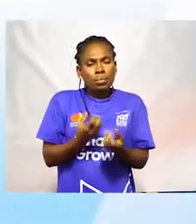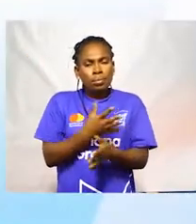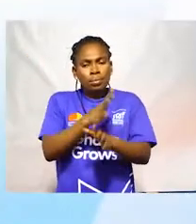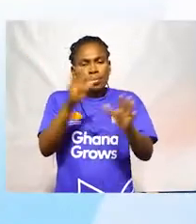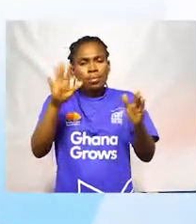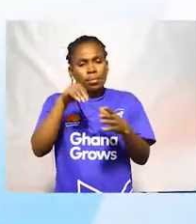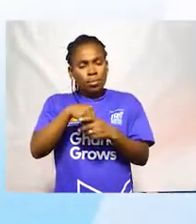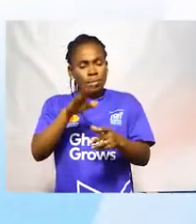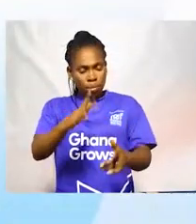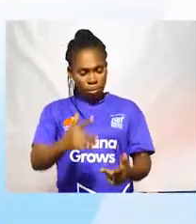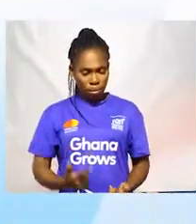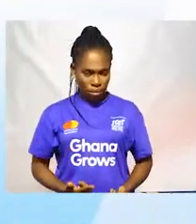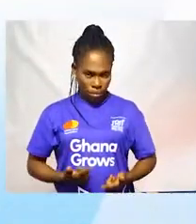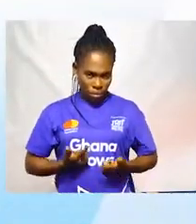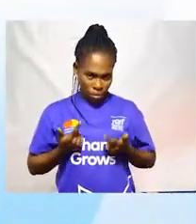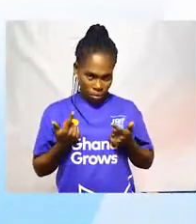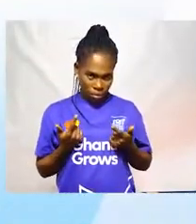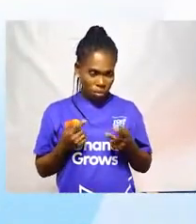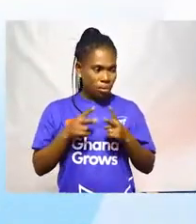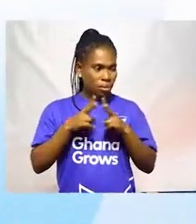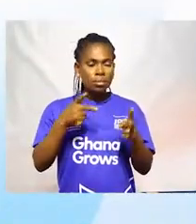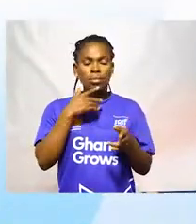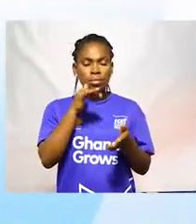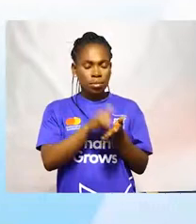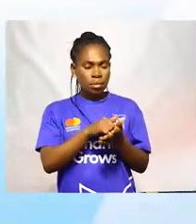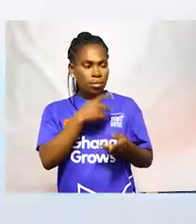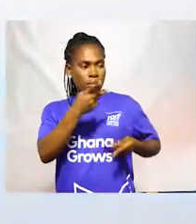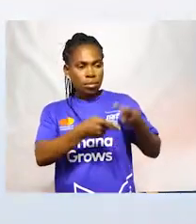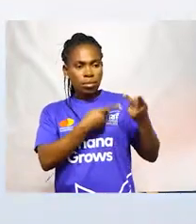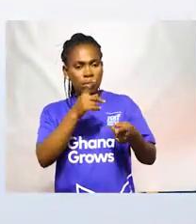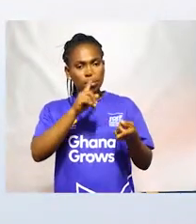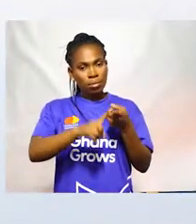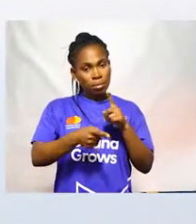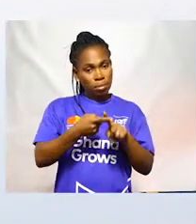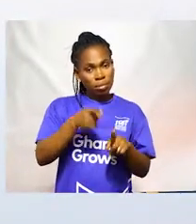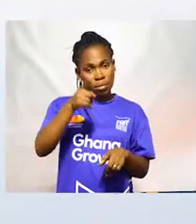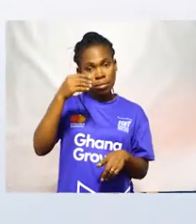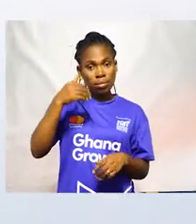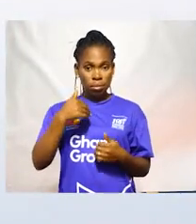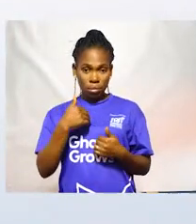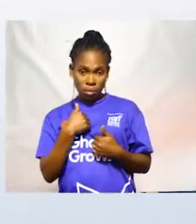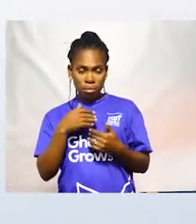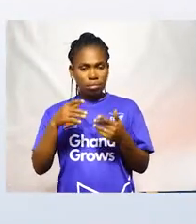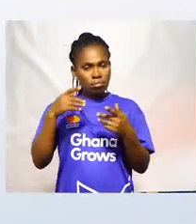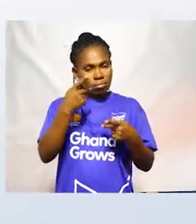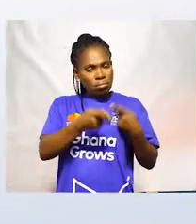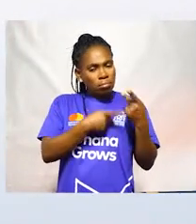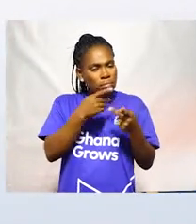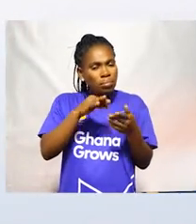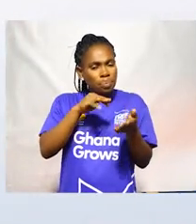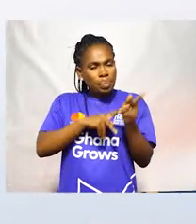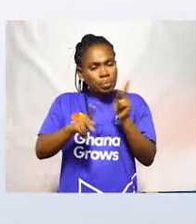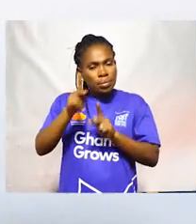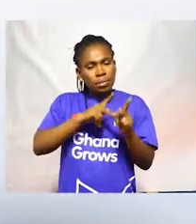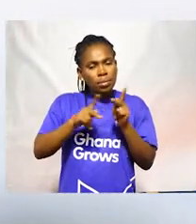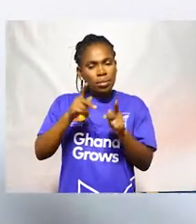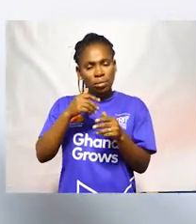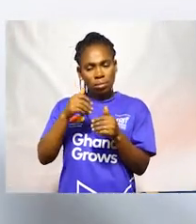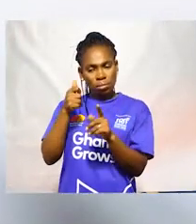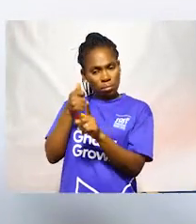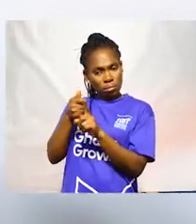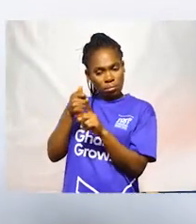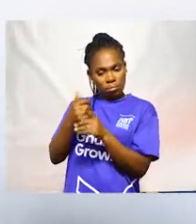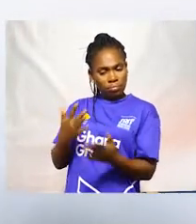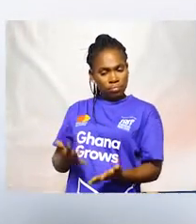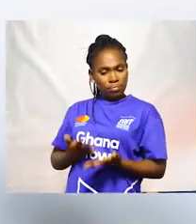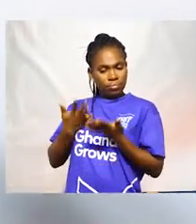life. So there's a role of the kind of friends you have, the kind of role models you have, the kind of people you